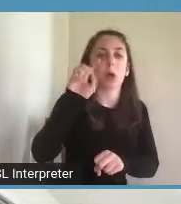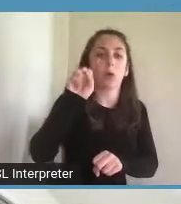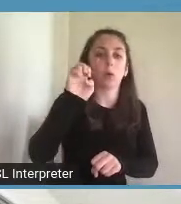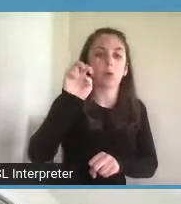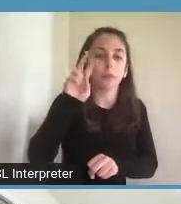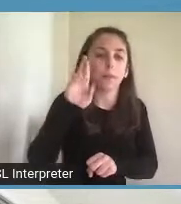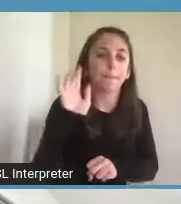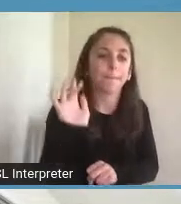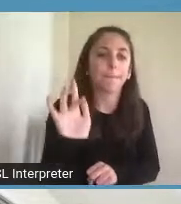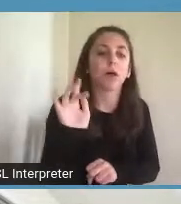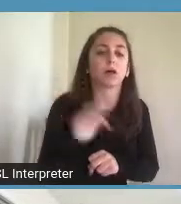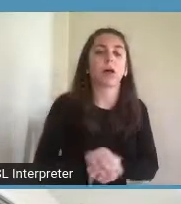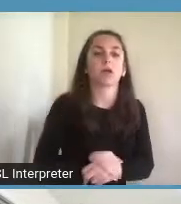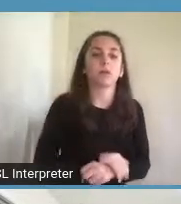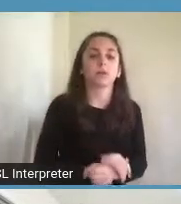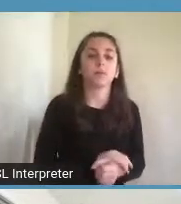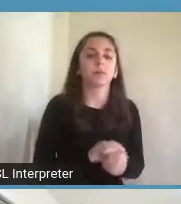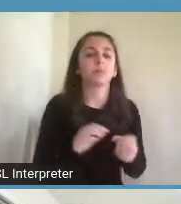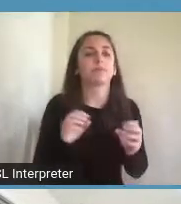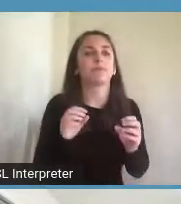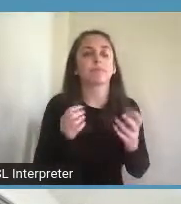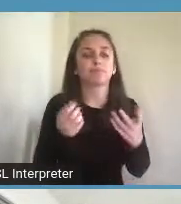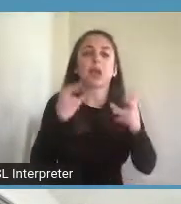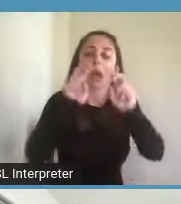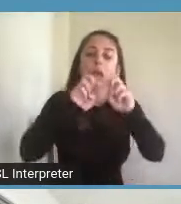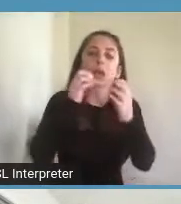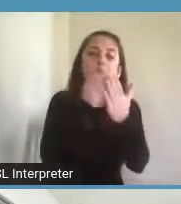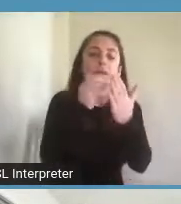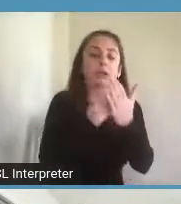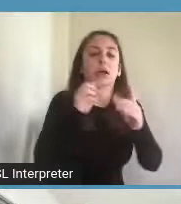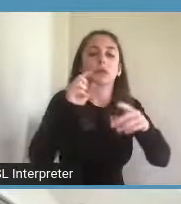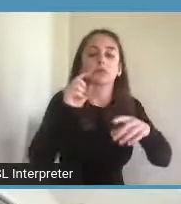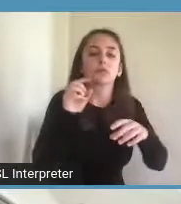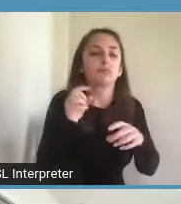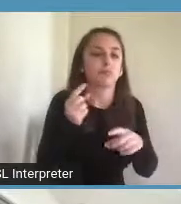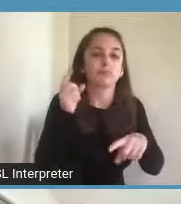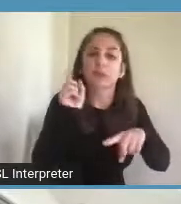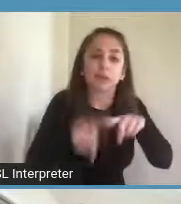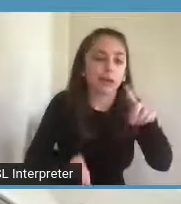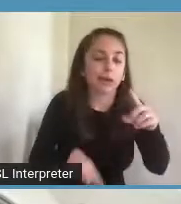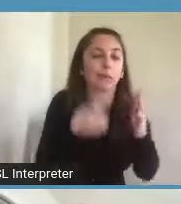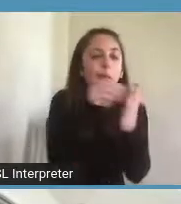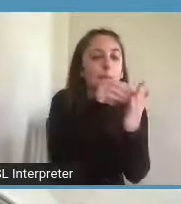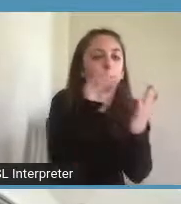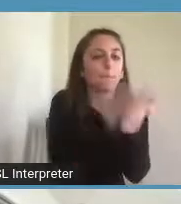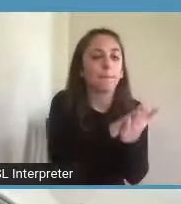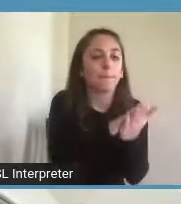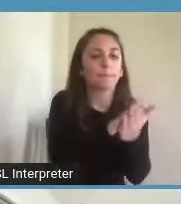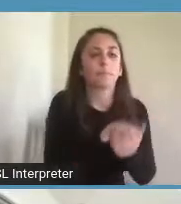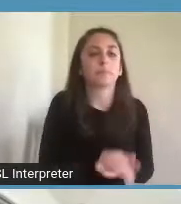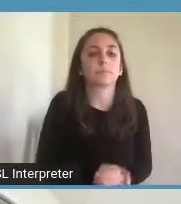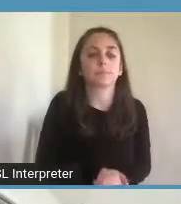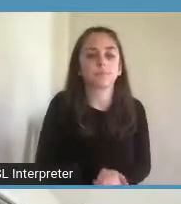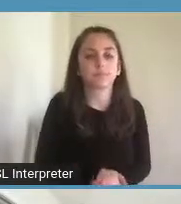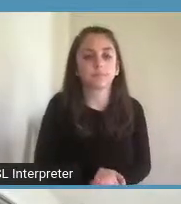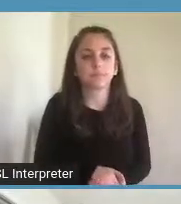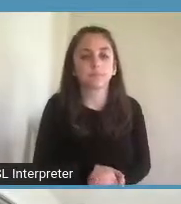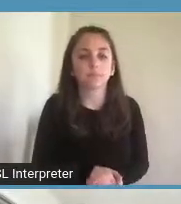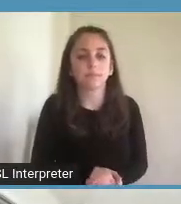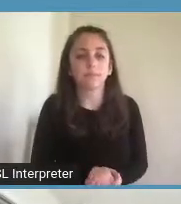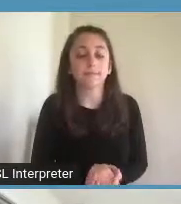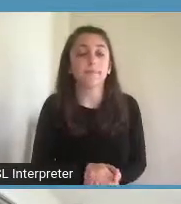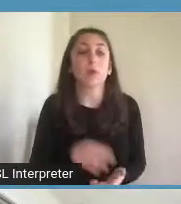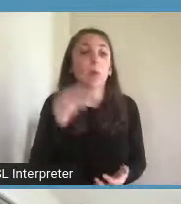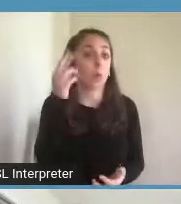off the ability for analytics to track you, you're going to show up as direct traffic. Another big reason for this is if you're